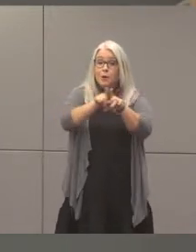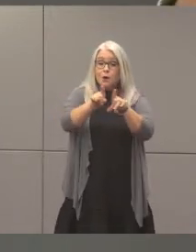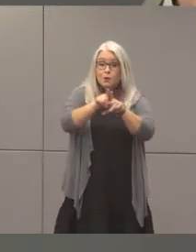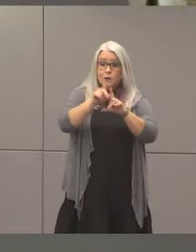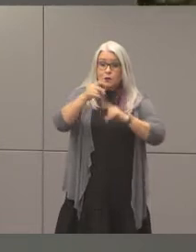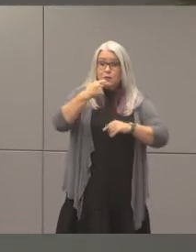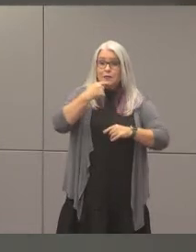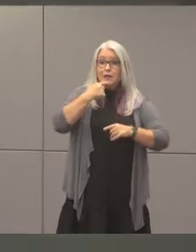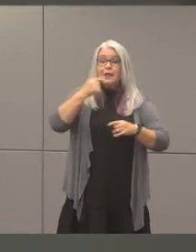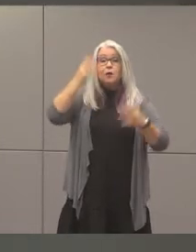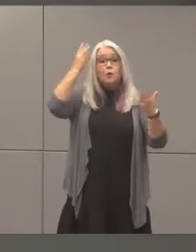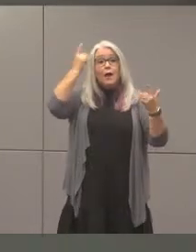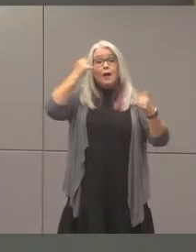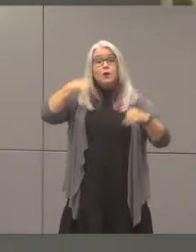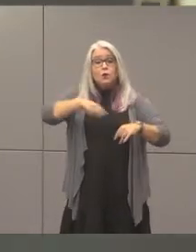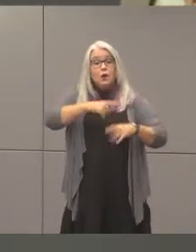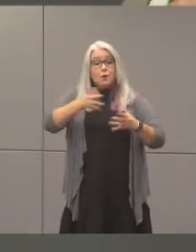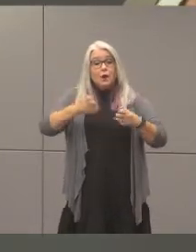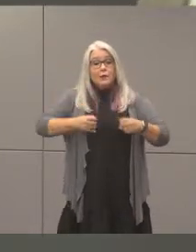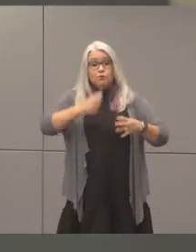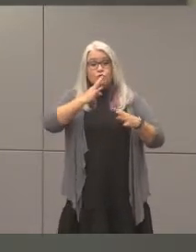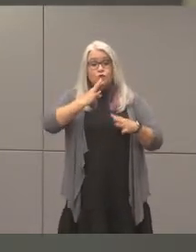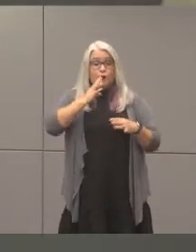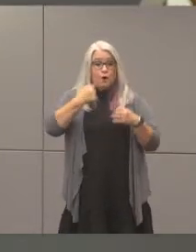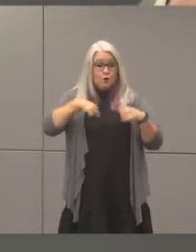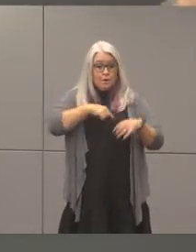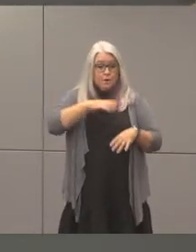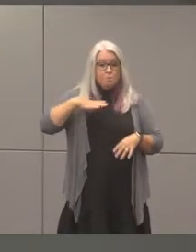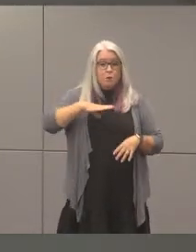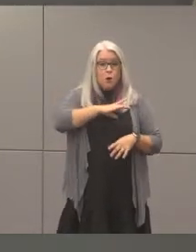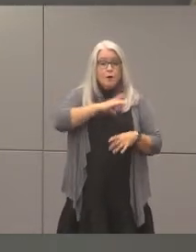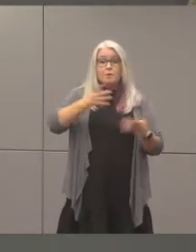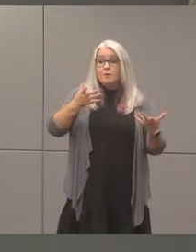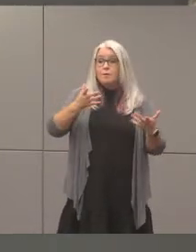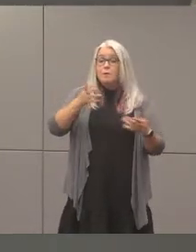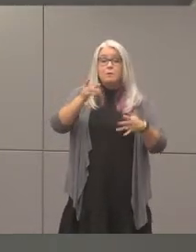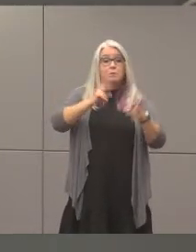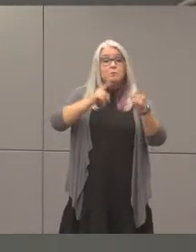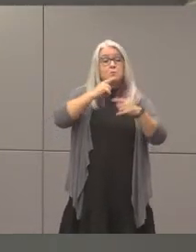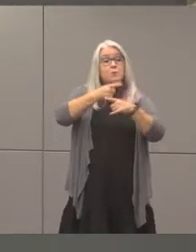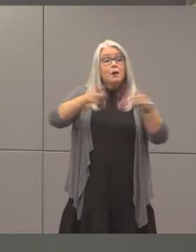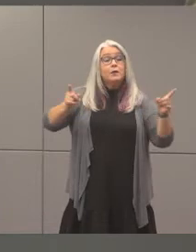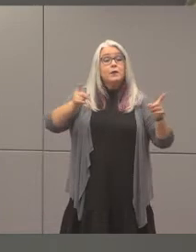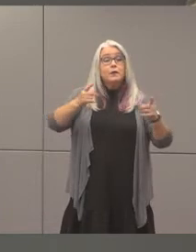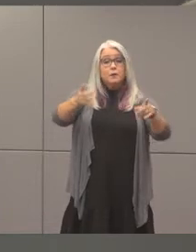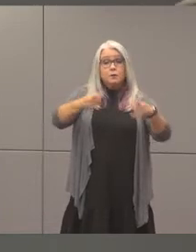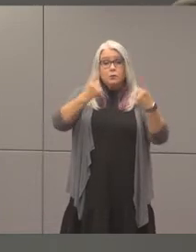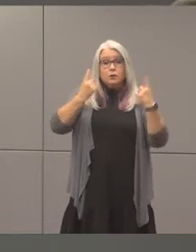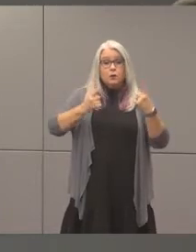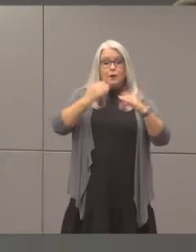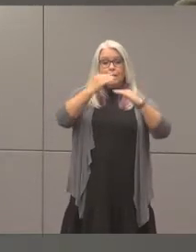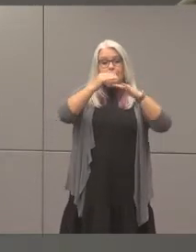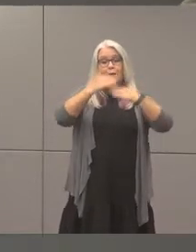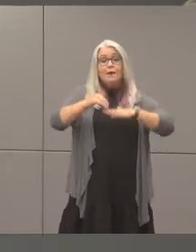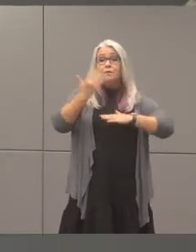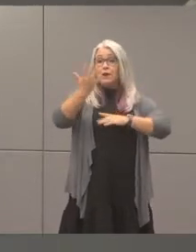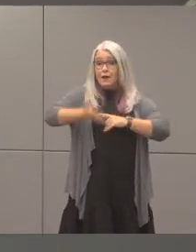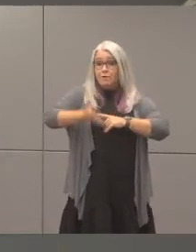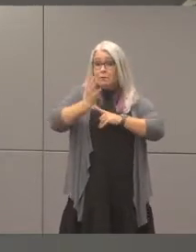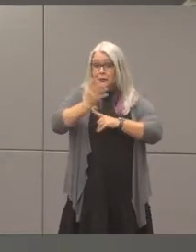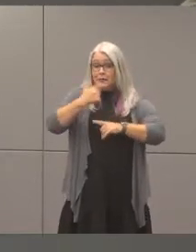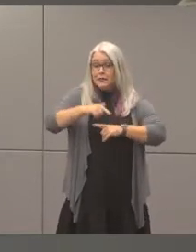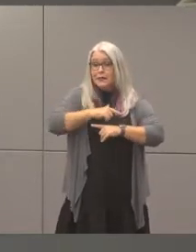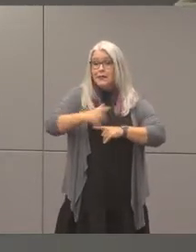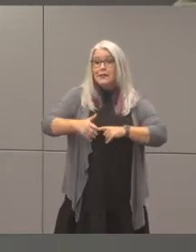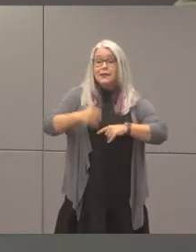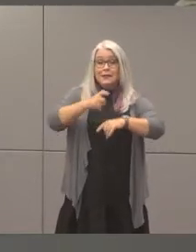reason for addressing the board. Citizens addressing the board shall be limited to 5 minutes in making their remarks unless